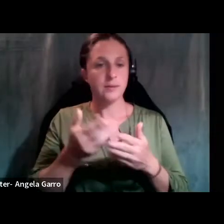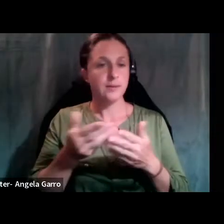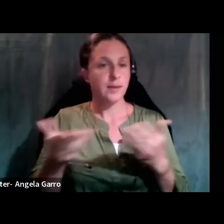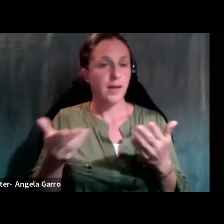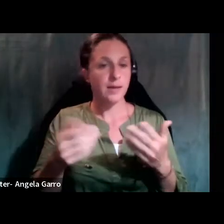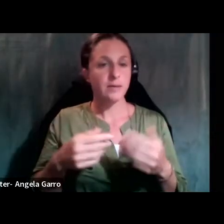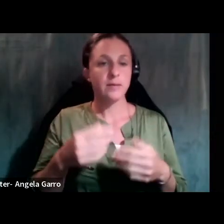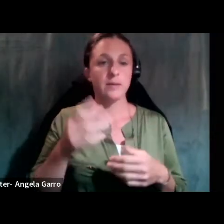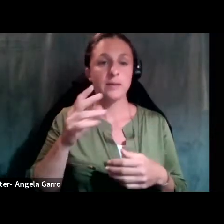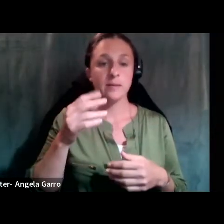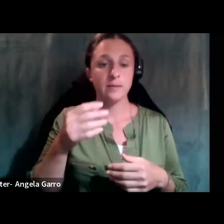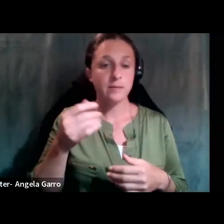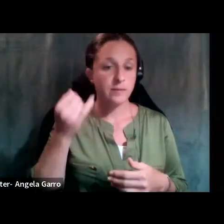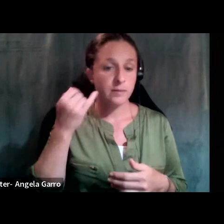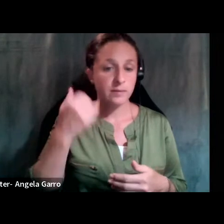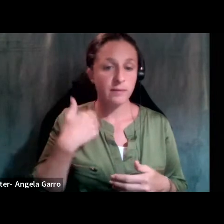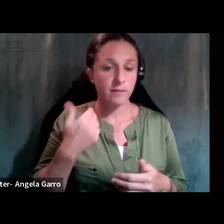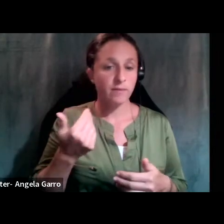questions. Otherwise, we're